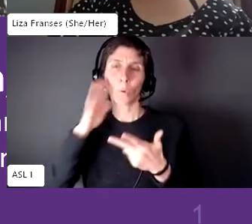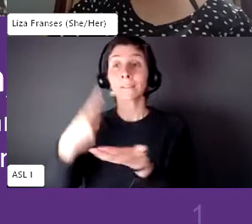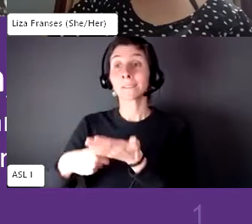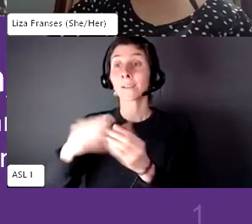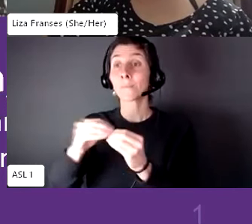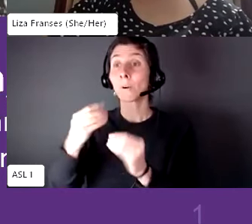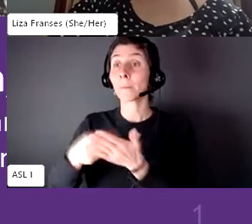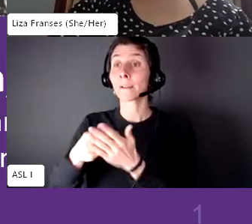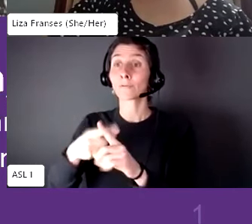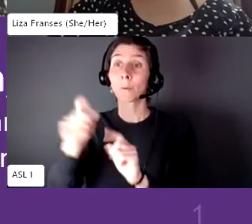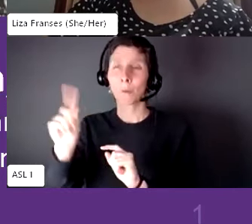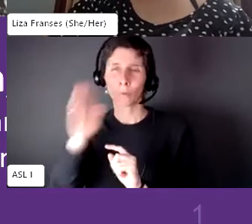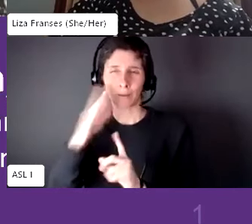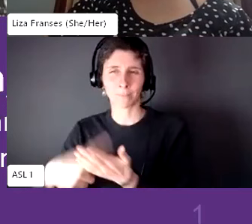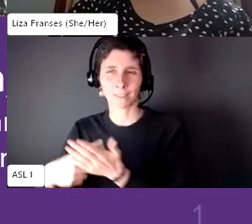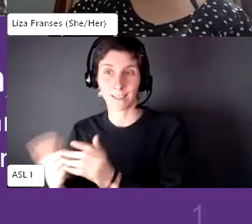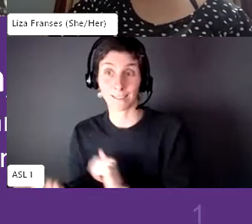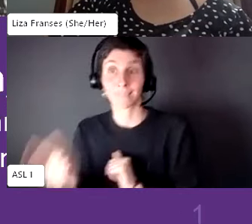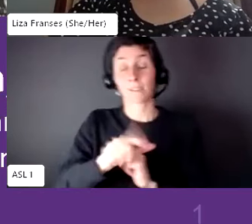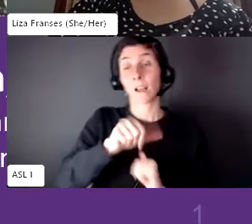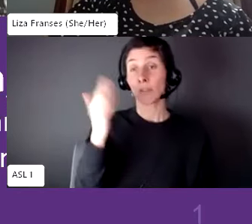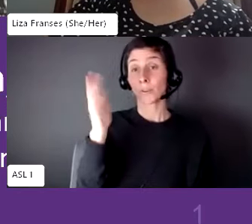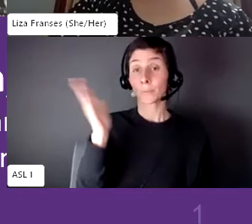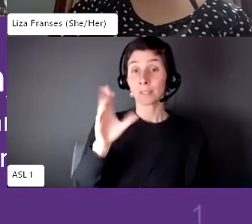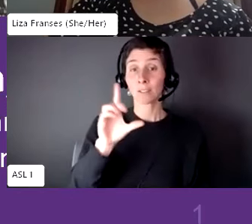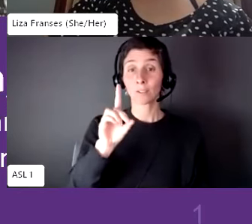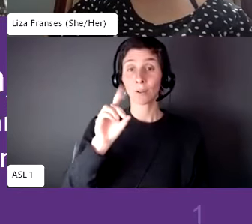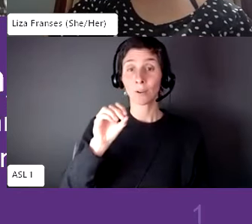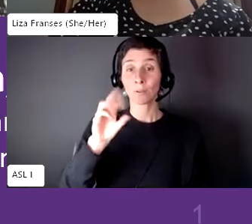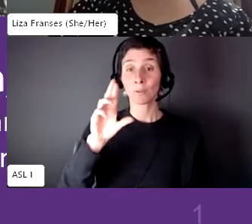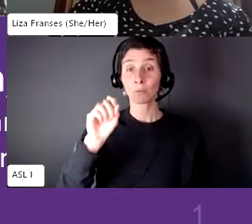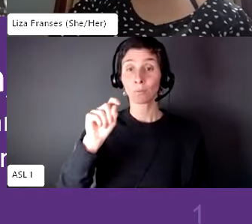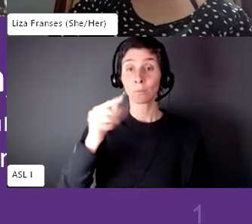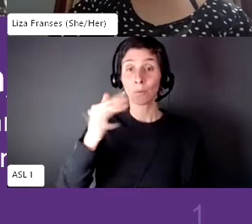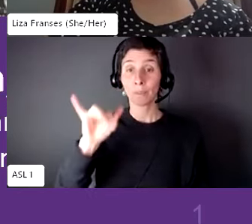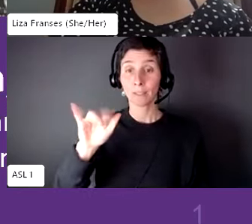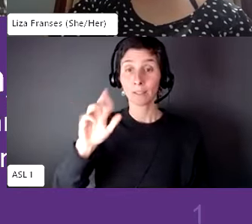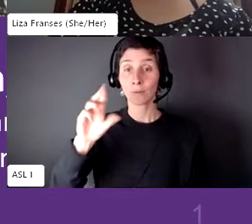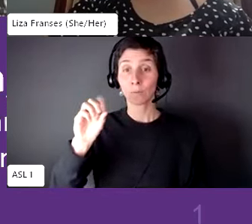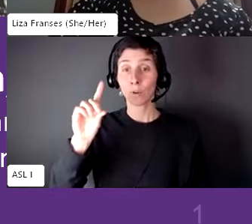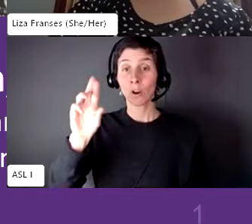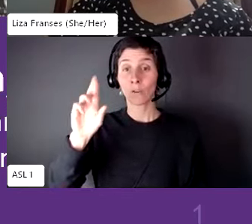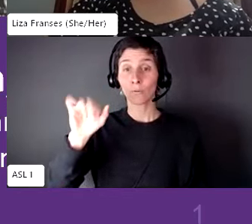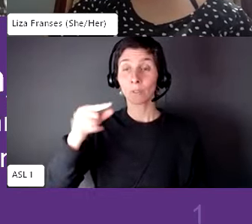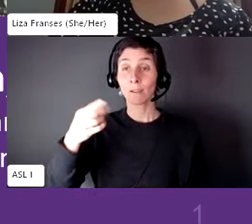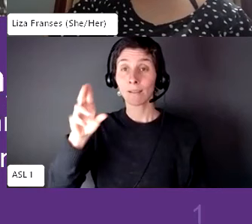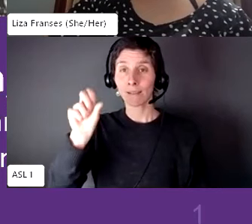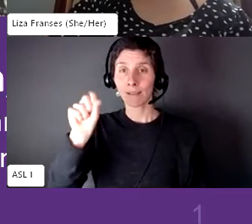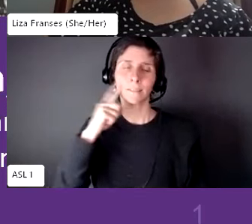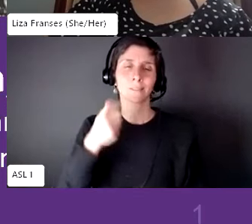joining her today is her colleague, Dorothy Rodrigues. She is a registered social worker and community